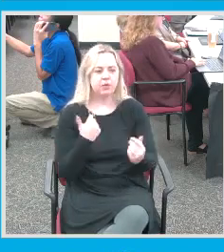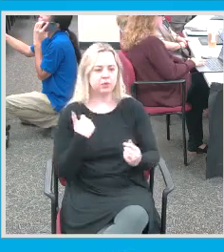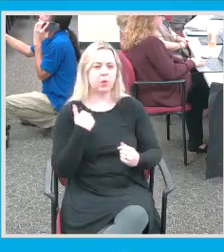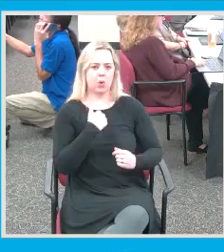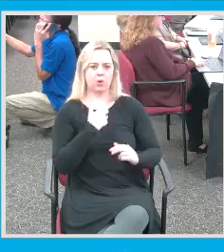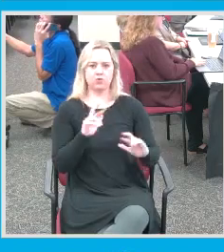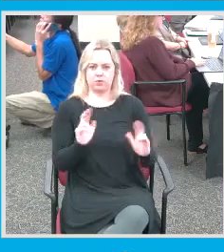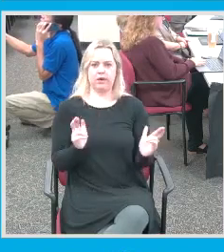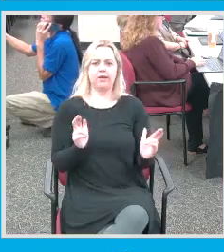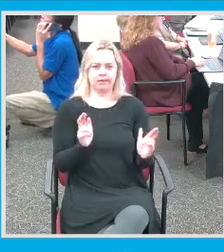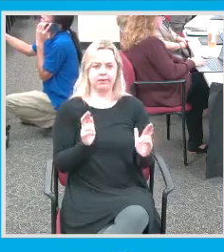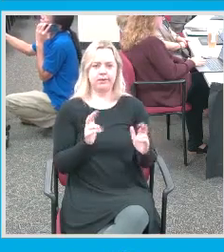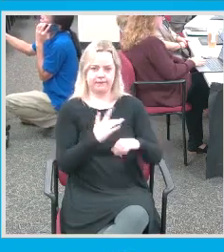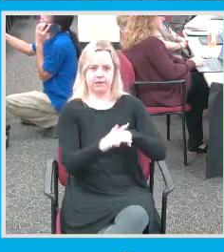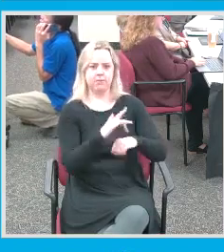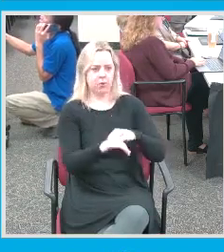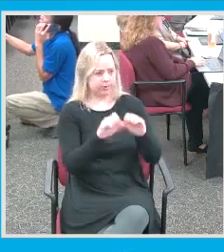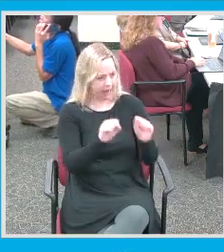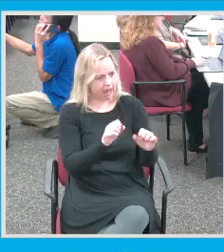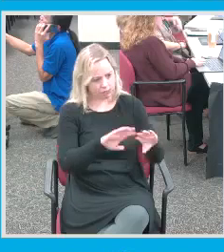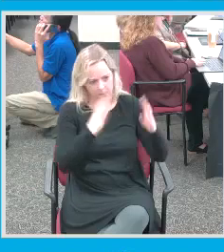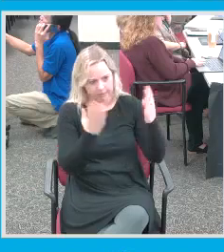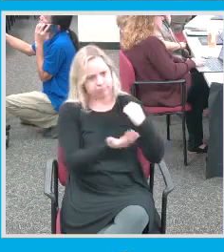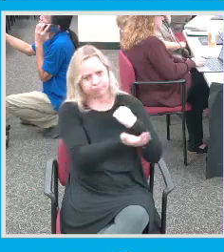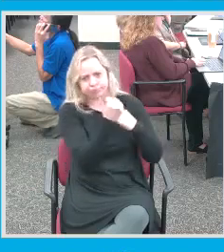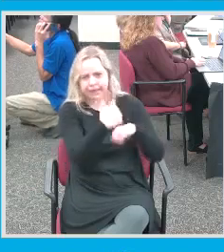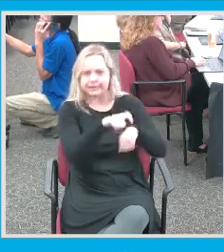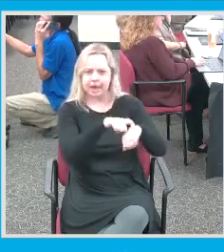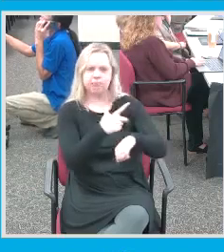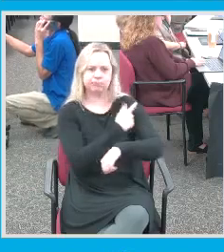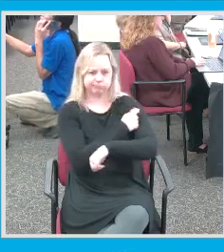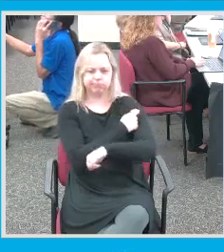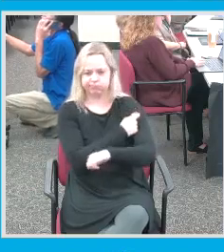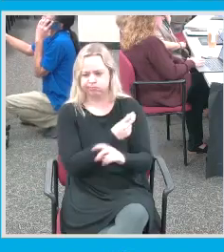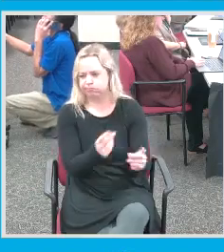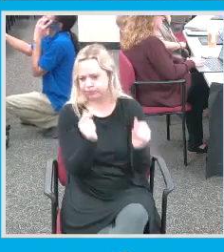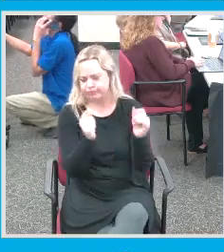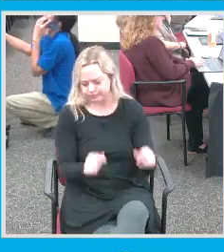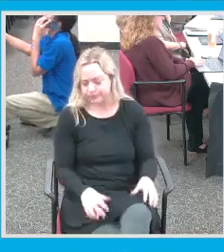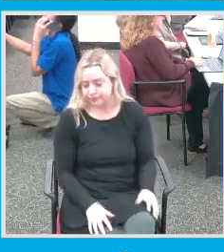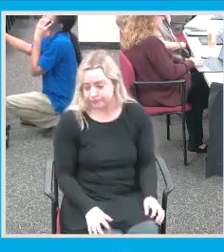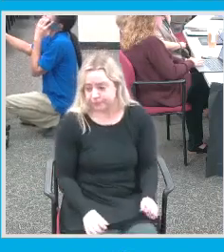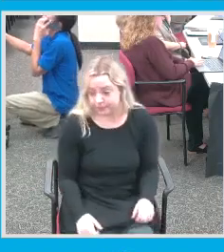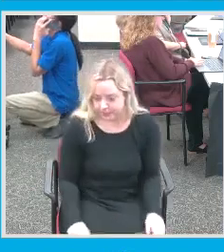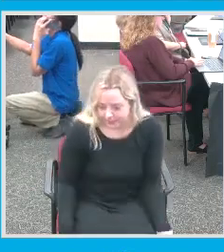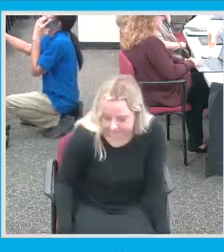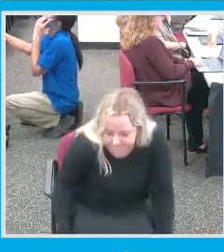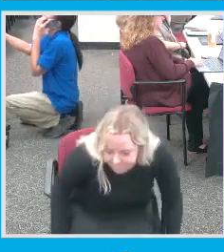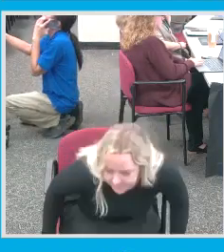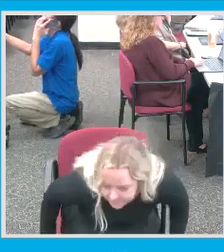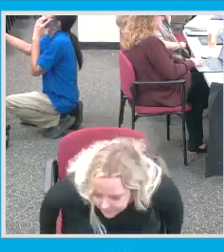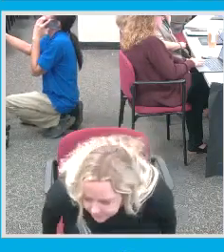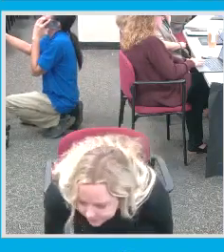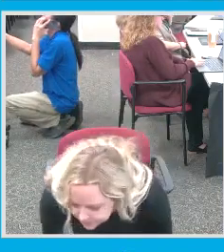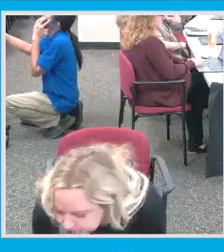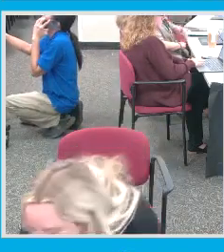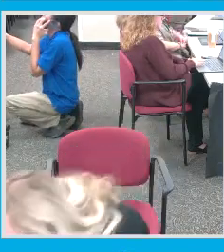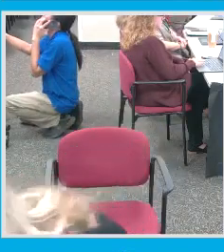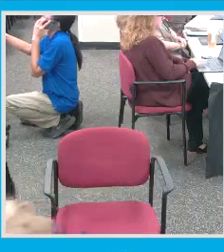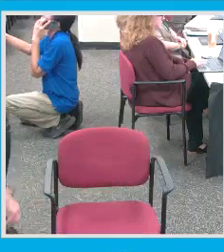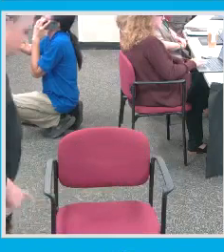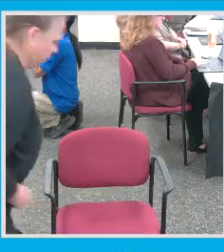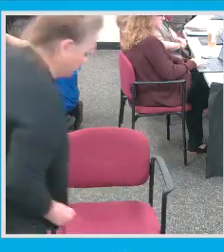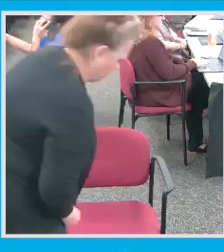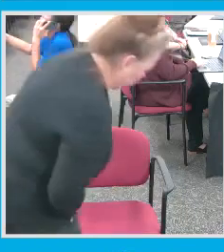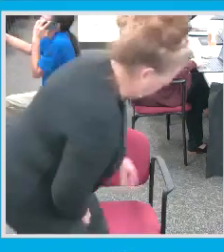of people can come in and get their vaccine quickly and efficiently. Is there anything common vaccines which we don't public health doesn't